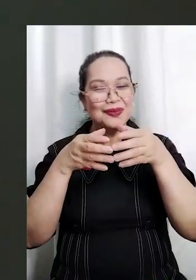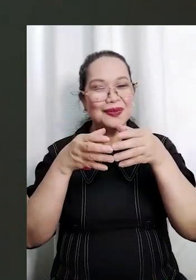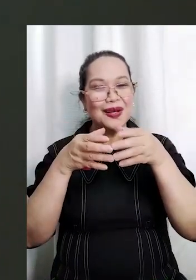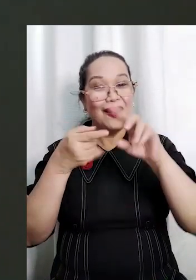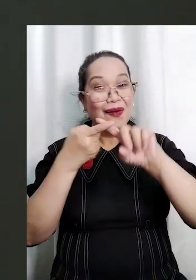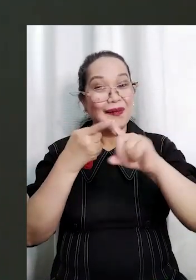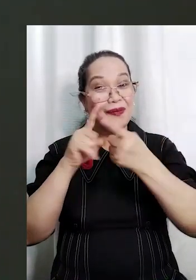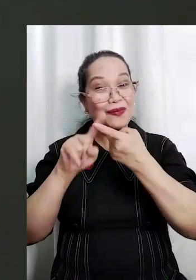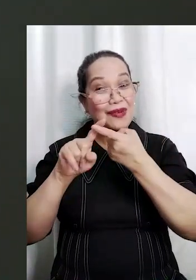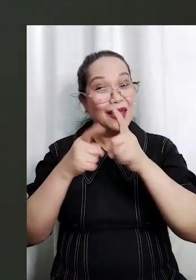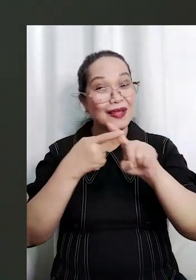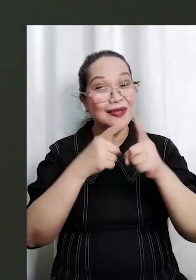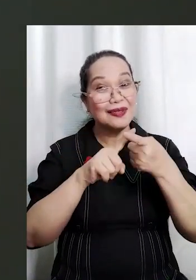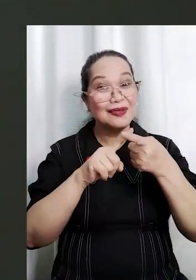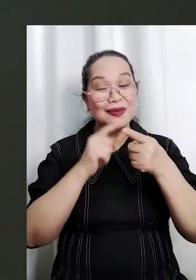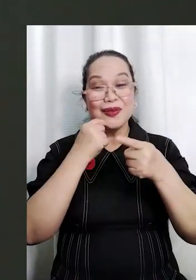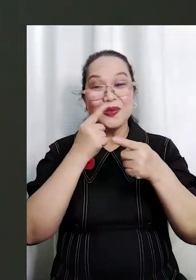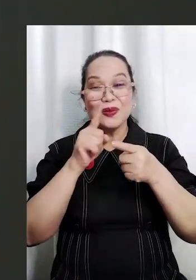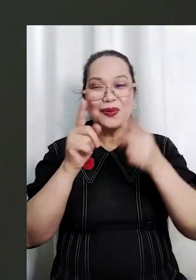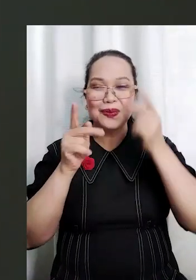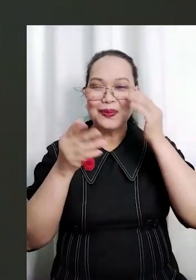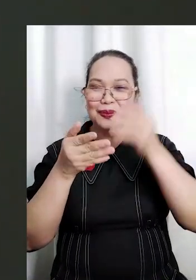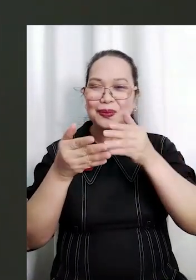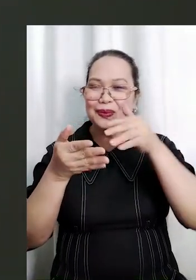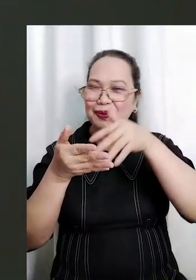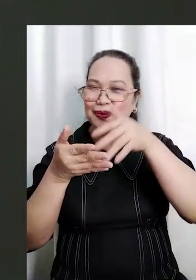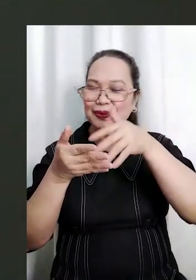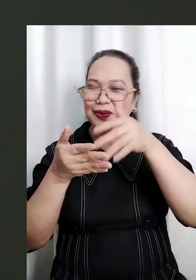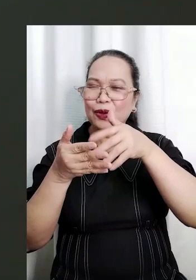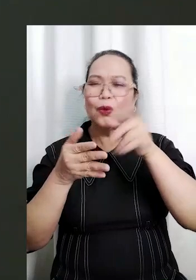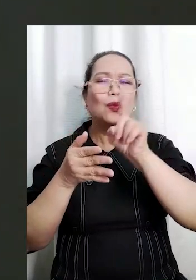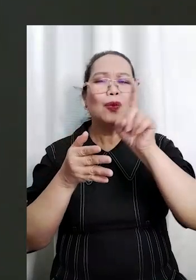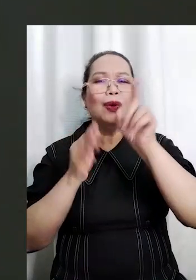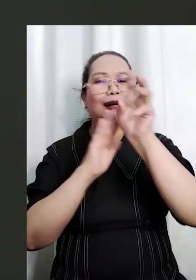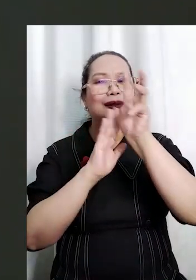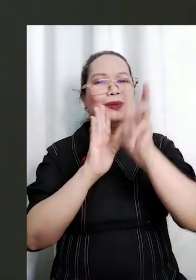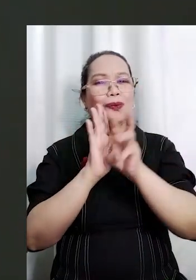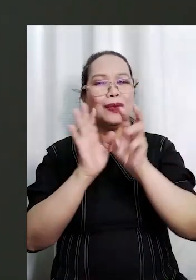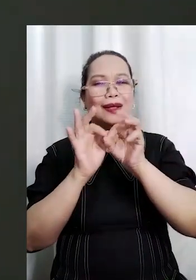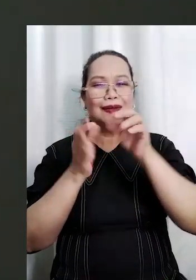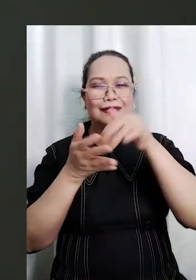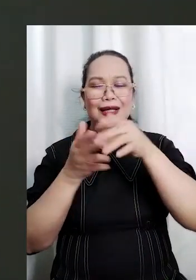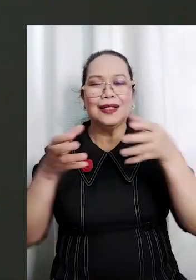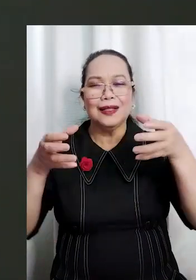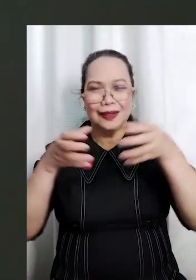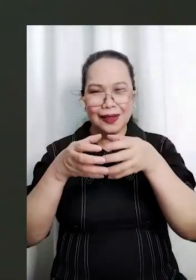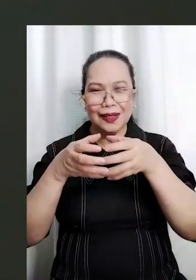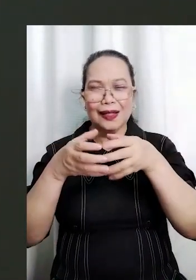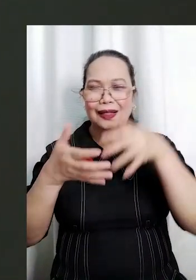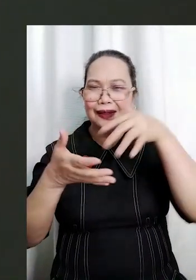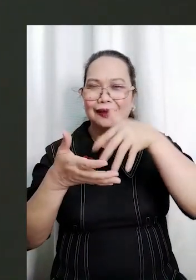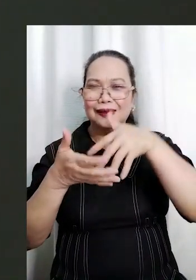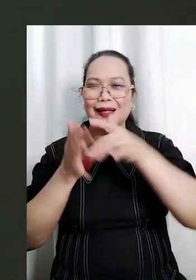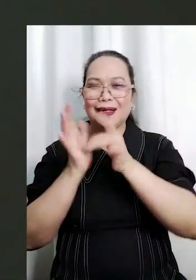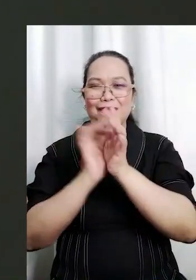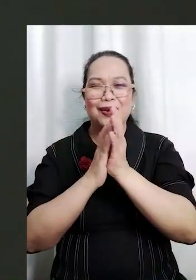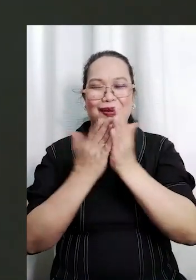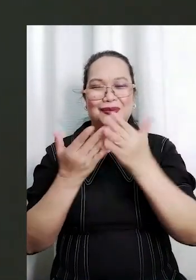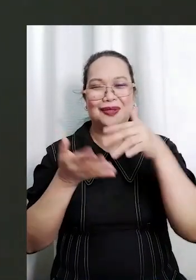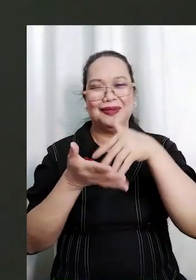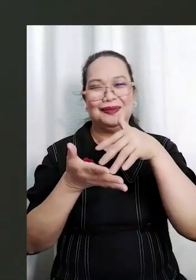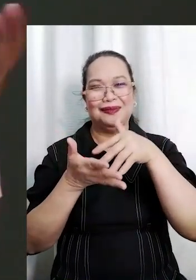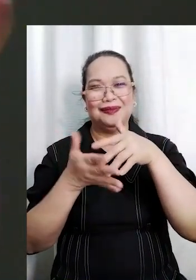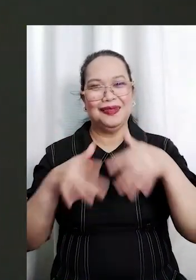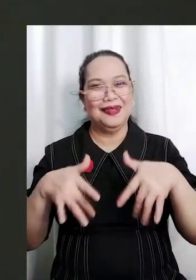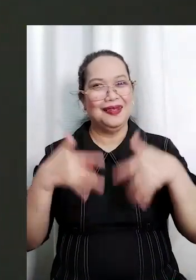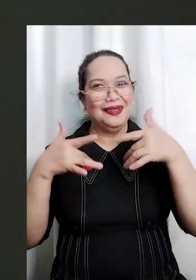group of friends who are really intent on knowing the will of God. They gather to study the Word of God together. At yung aming life